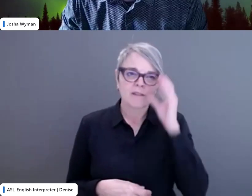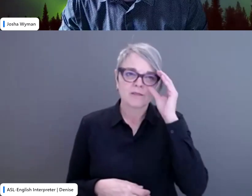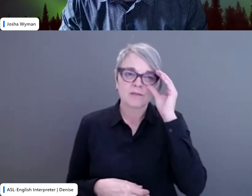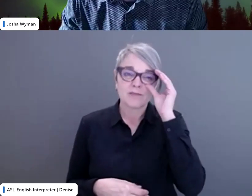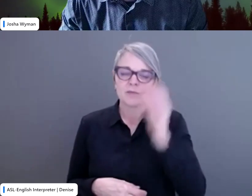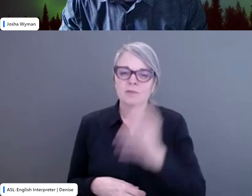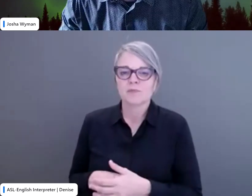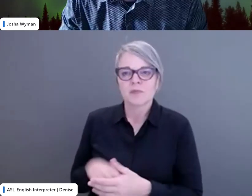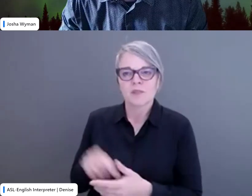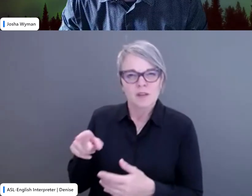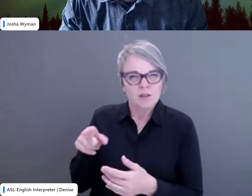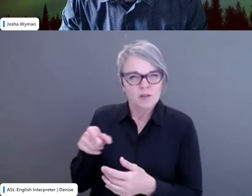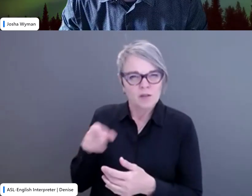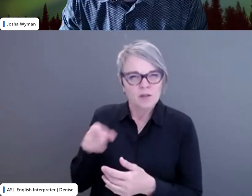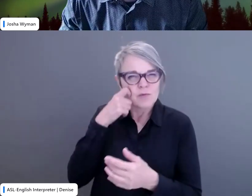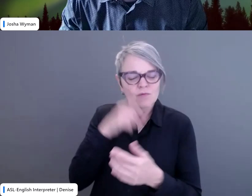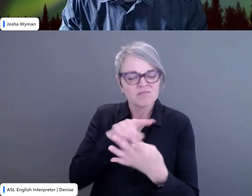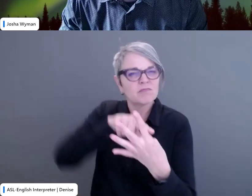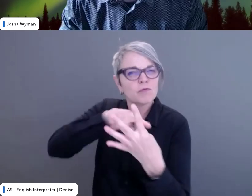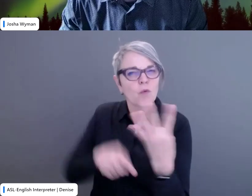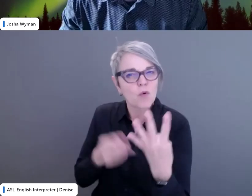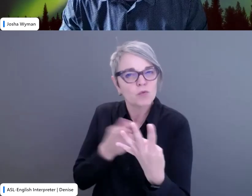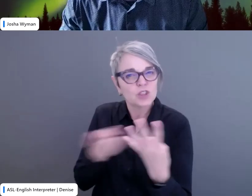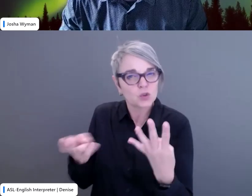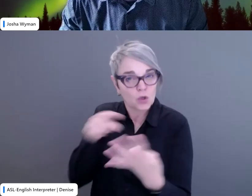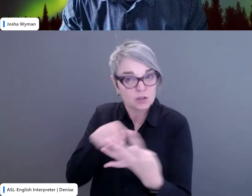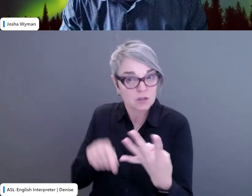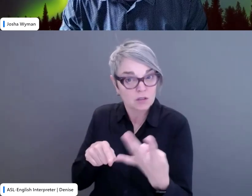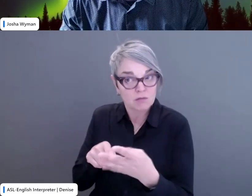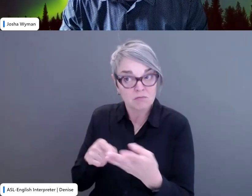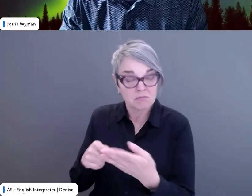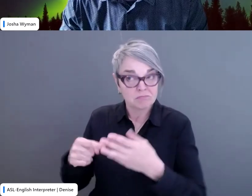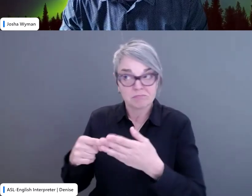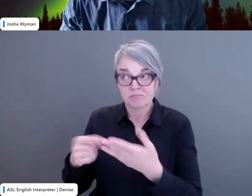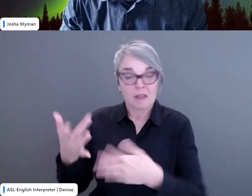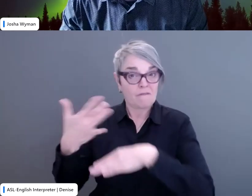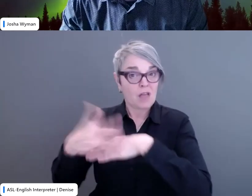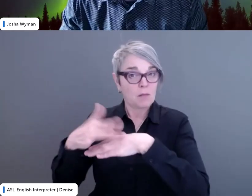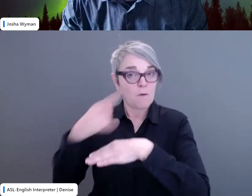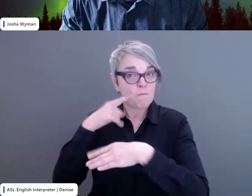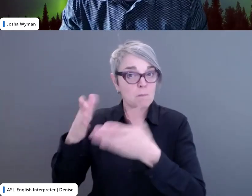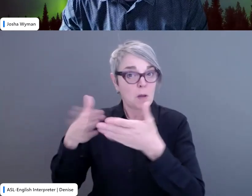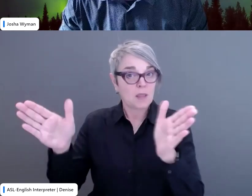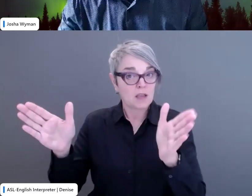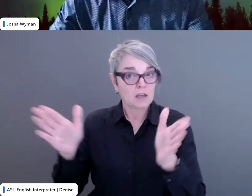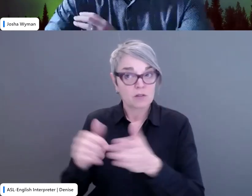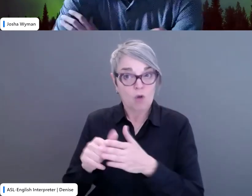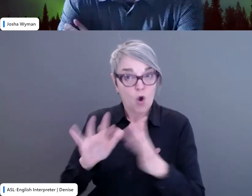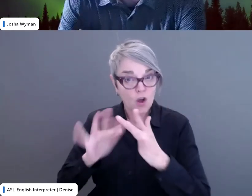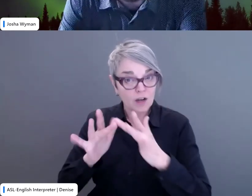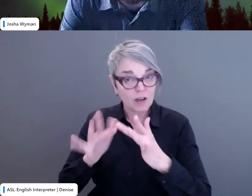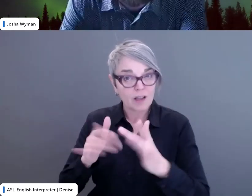out to just now publicly available? Can we find them online? Because I'd like to share the links with the audience, as it might